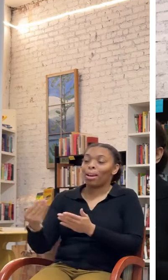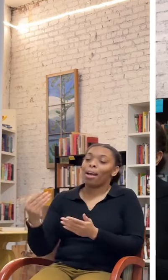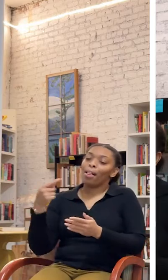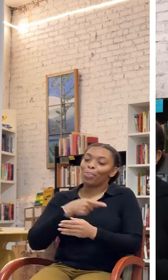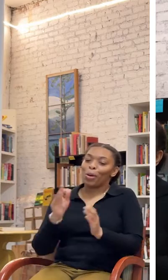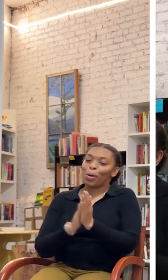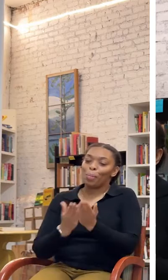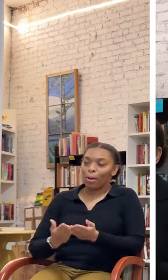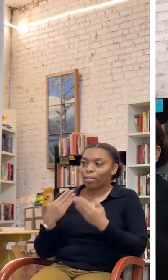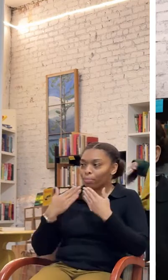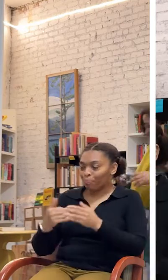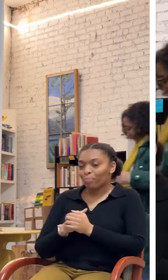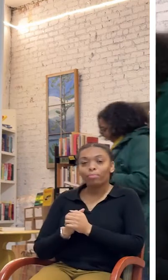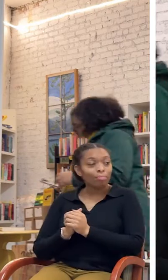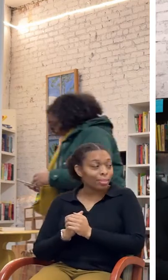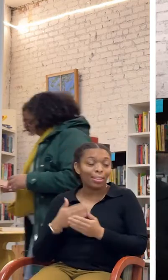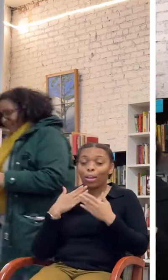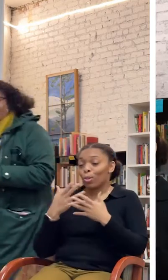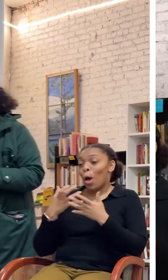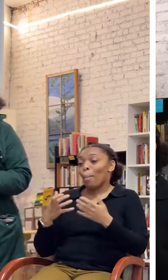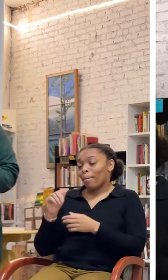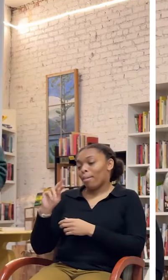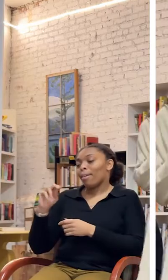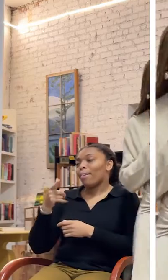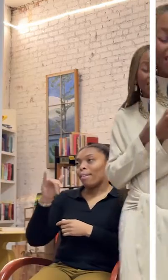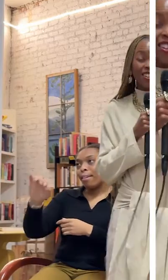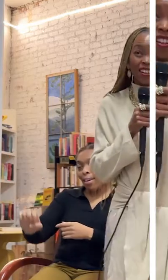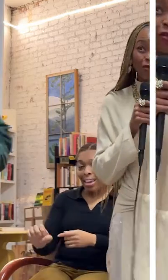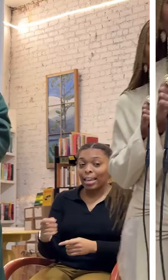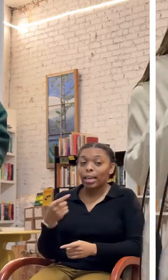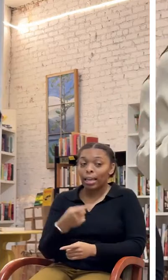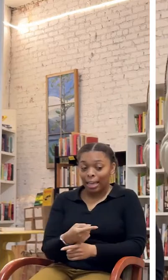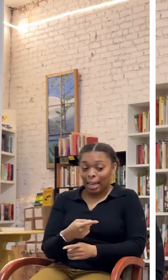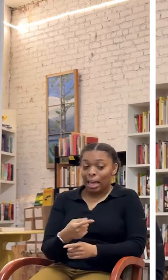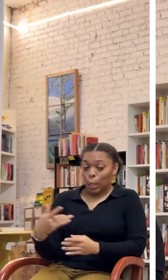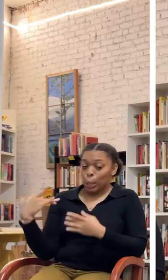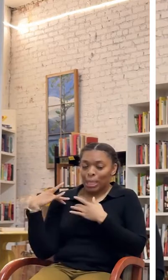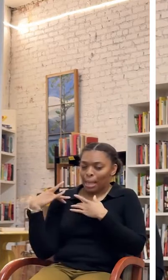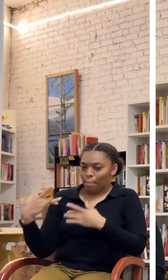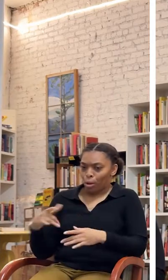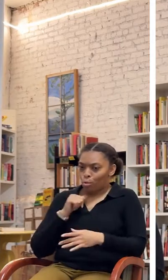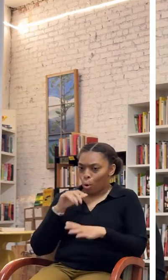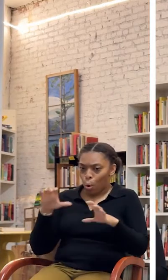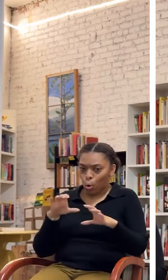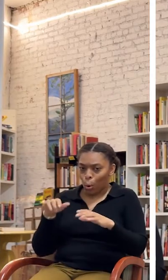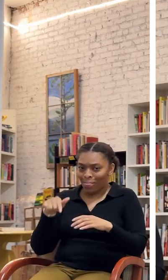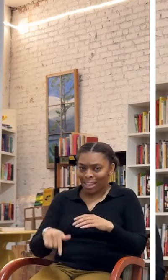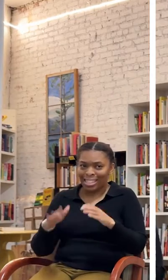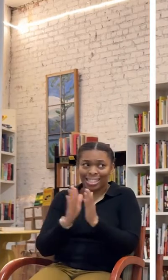you. Thank you so much, Angie. Okay, so this is not what typically happens at a